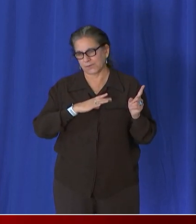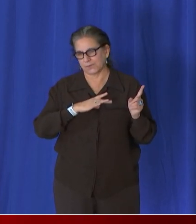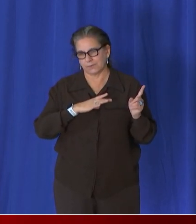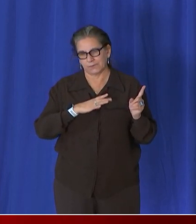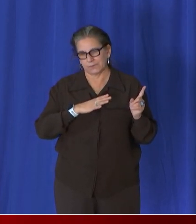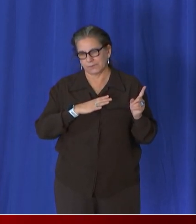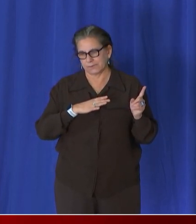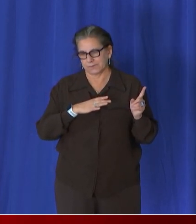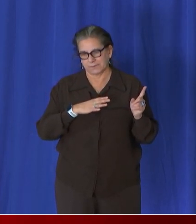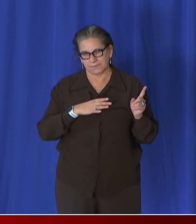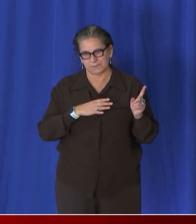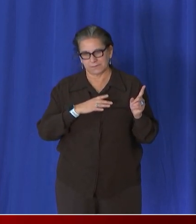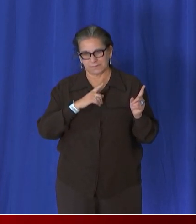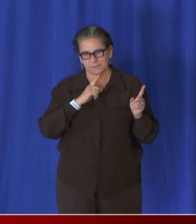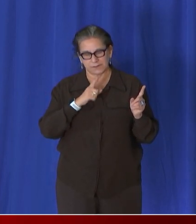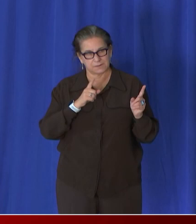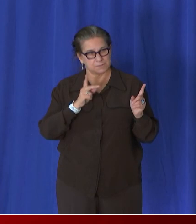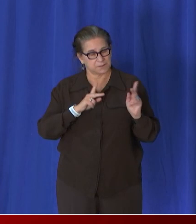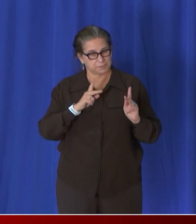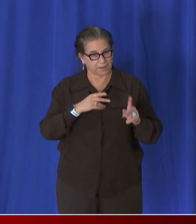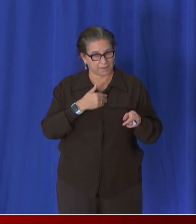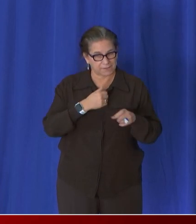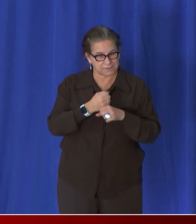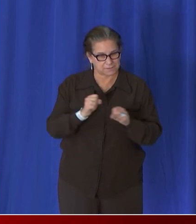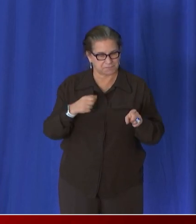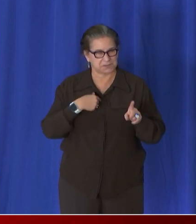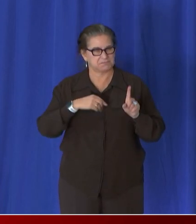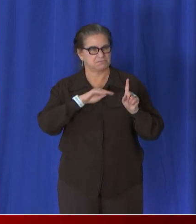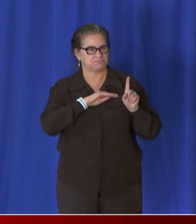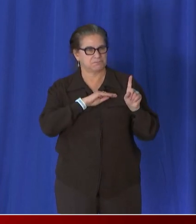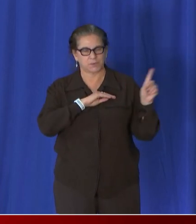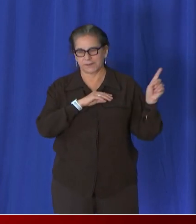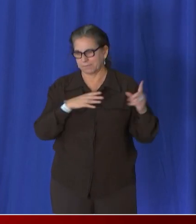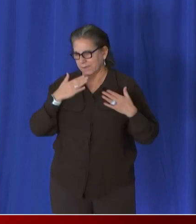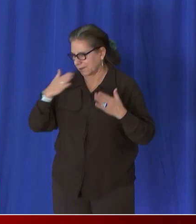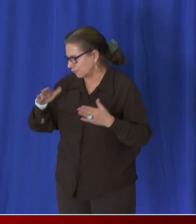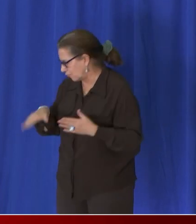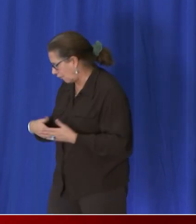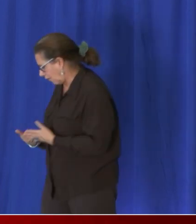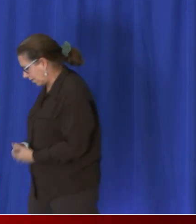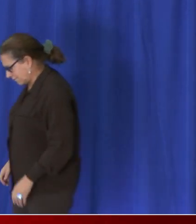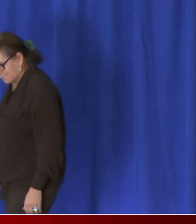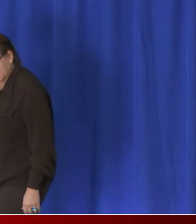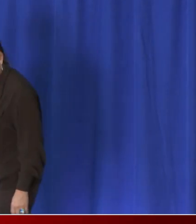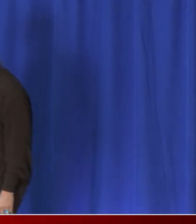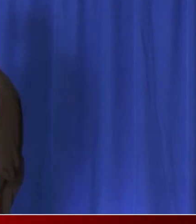our people in our city feel safe. Thank you, everybody.